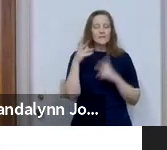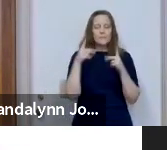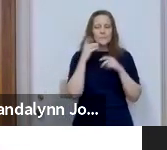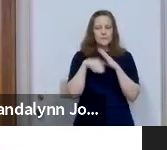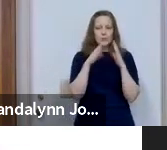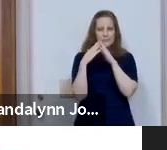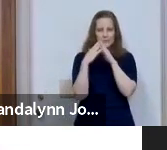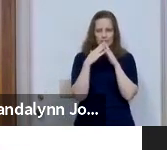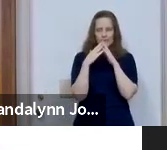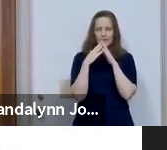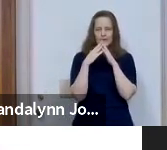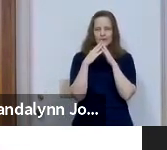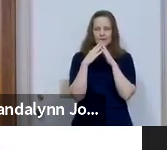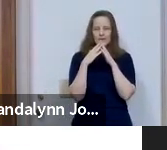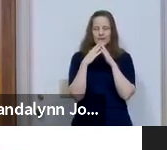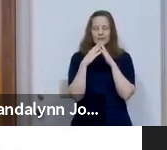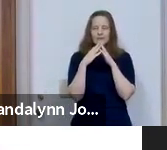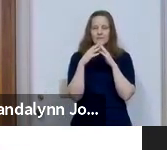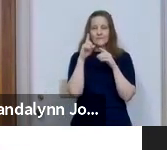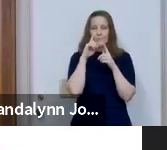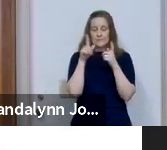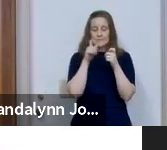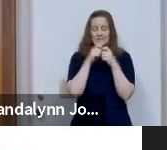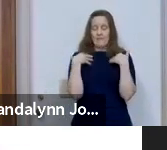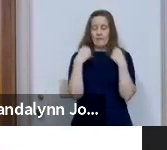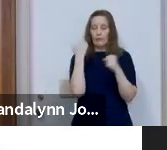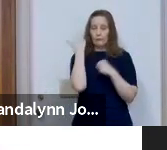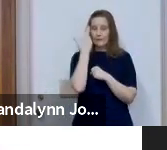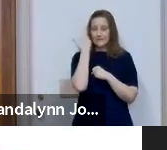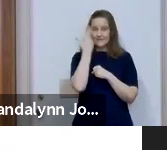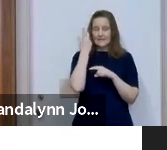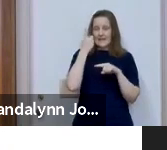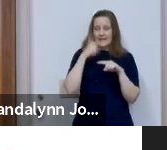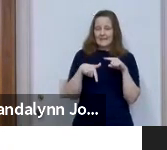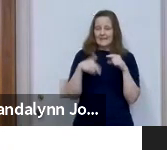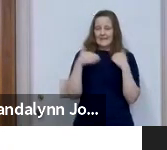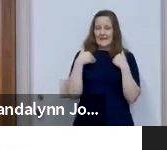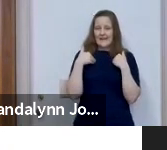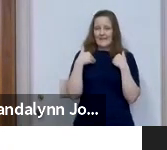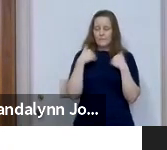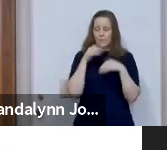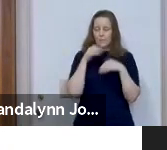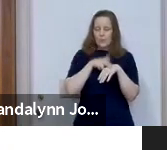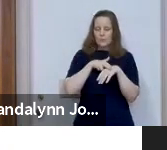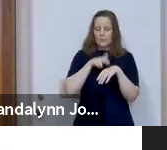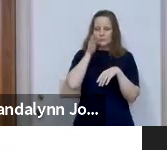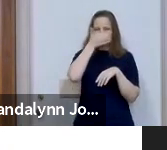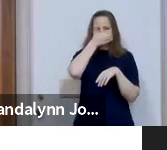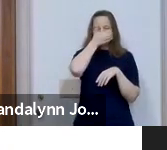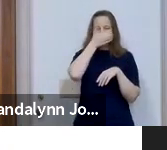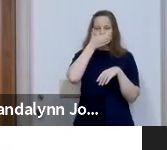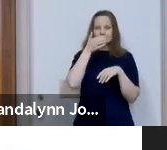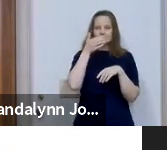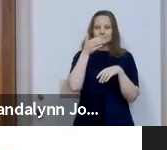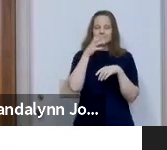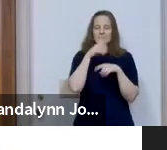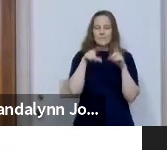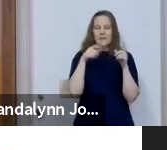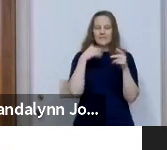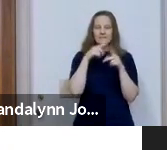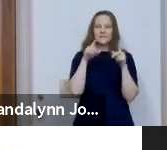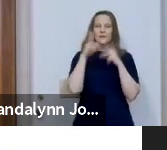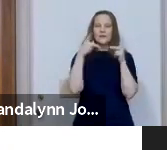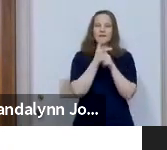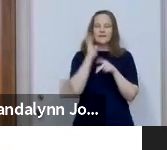community that for specific health reasons, may not be able to wear the traditional opaque mask, but may be able to wear a different type of